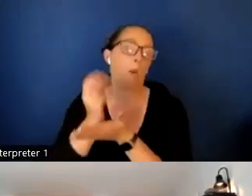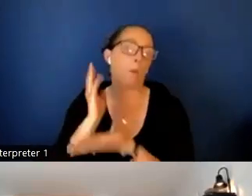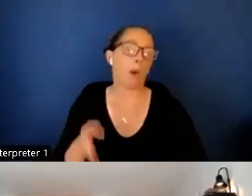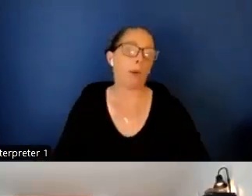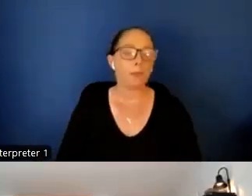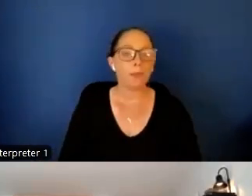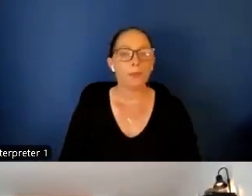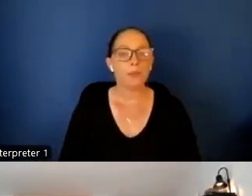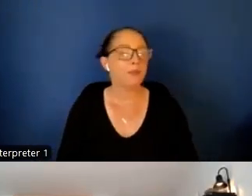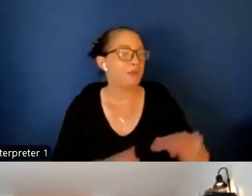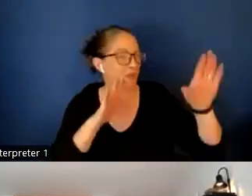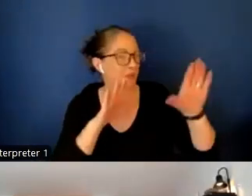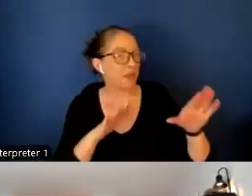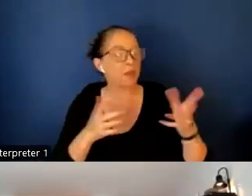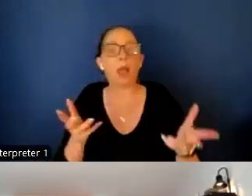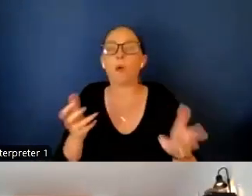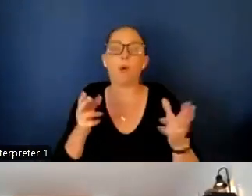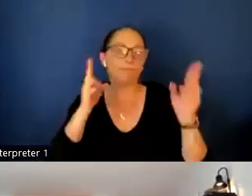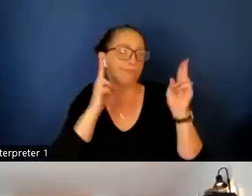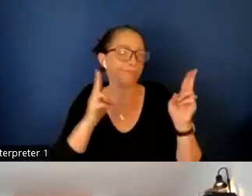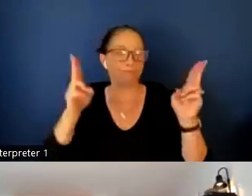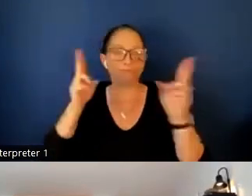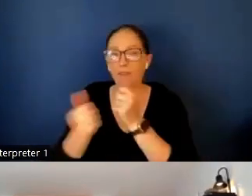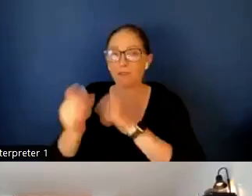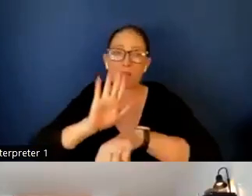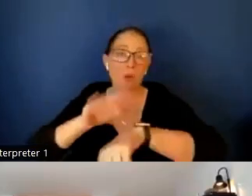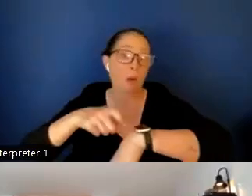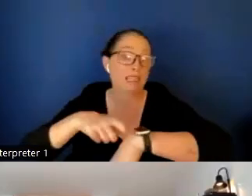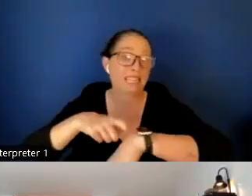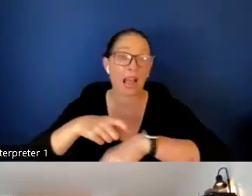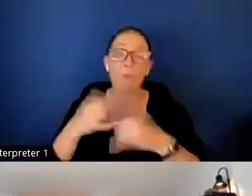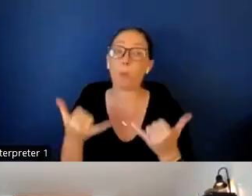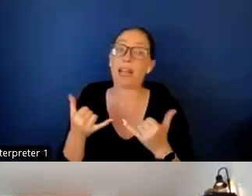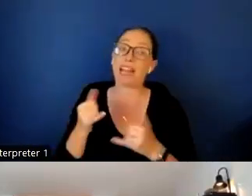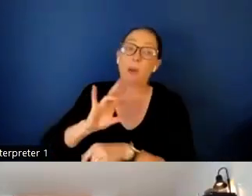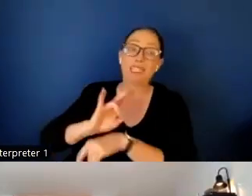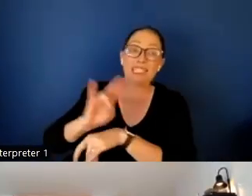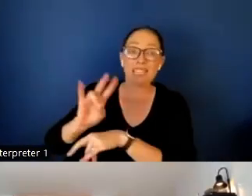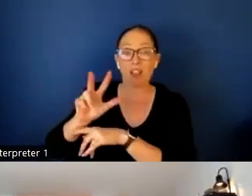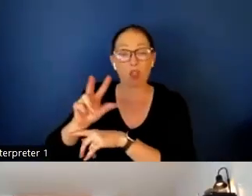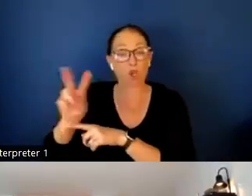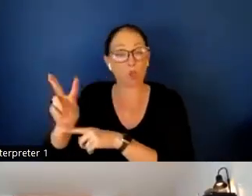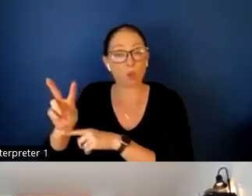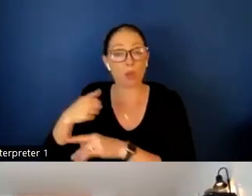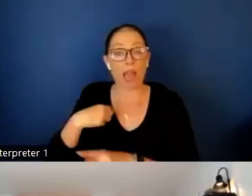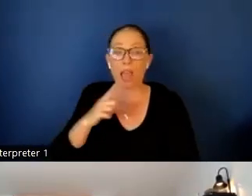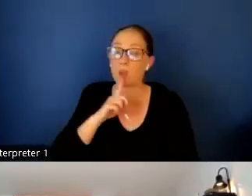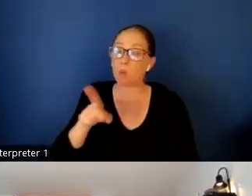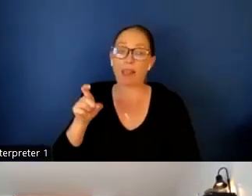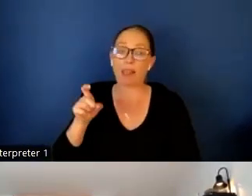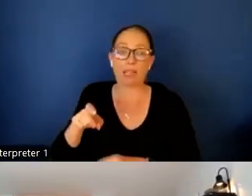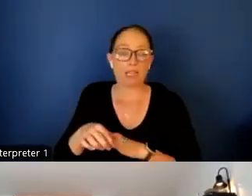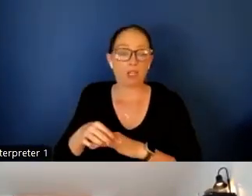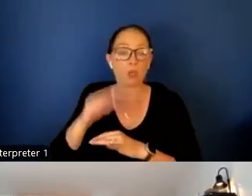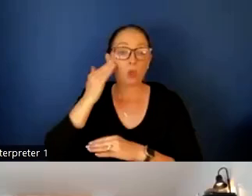Awesome. I just want to honor everybody's time. It's 7:32. I'm okay. I really need to know if our